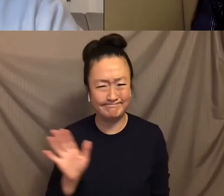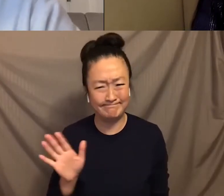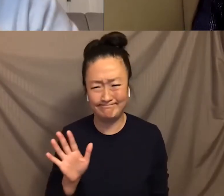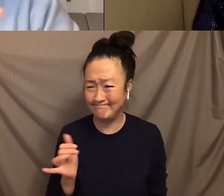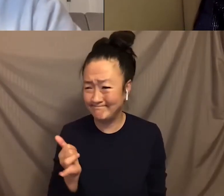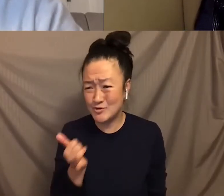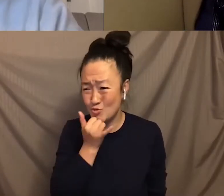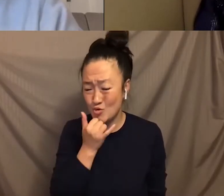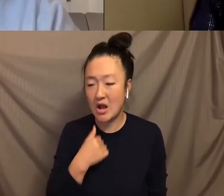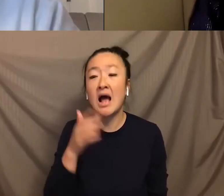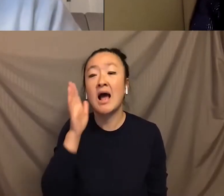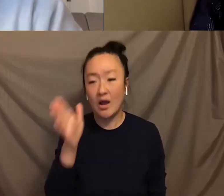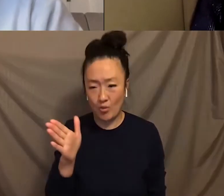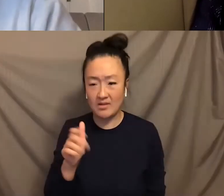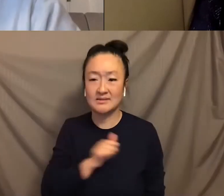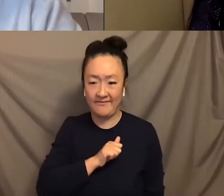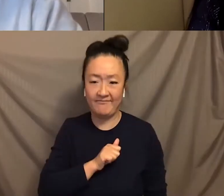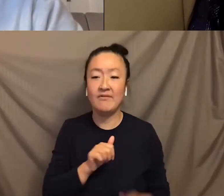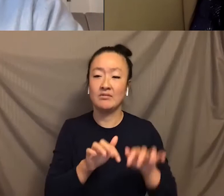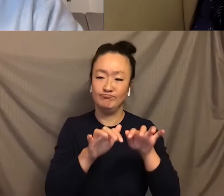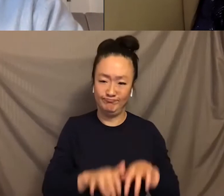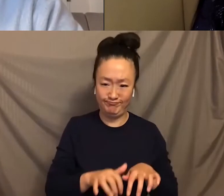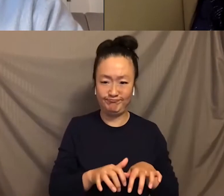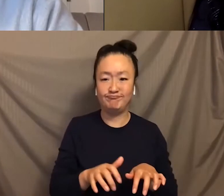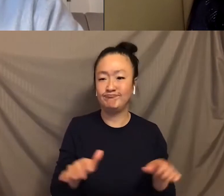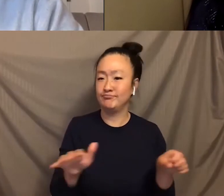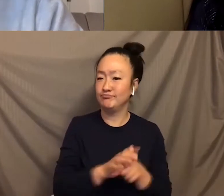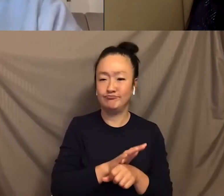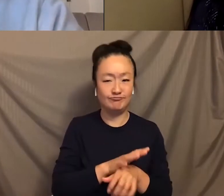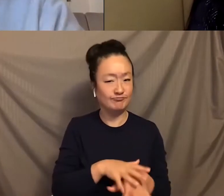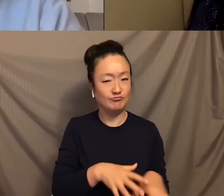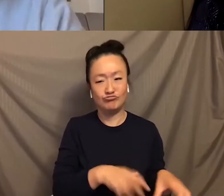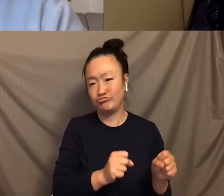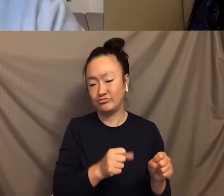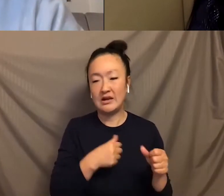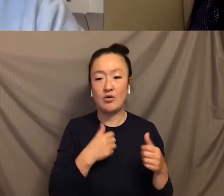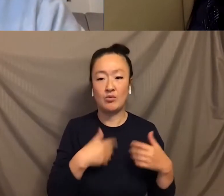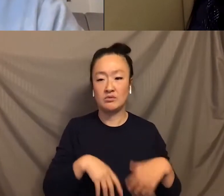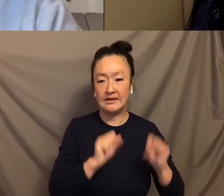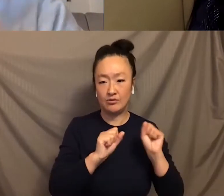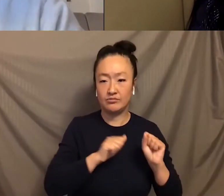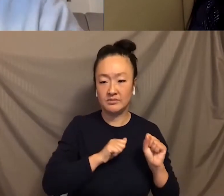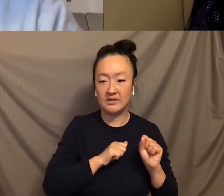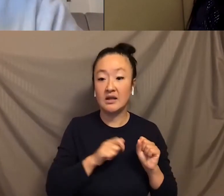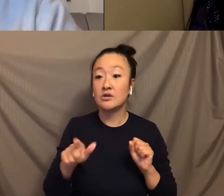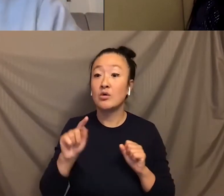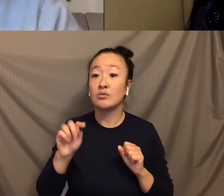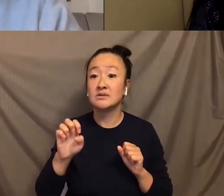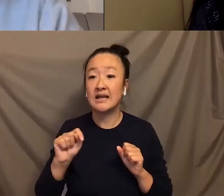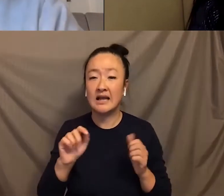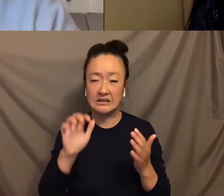wrong. I'm going to rewrite this completely. And that the text itself teems with this sort